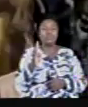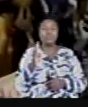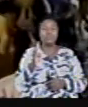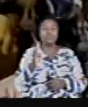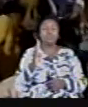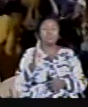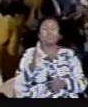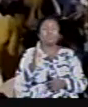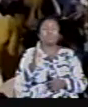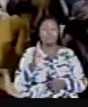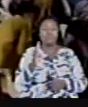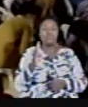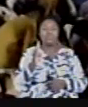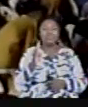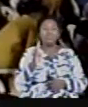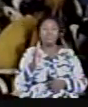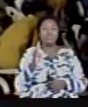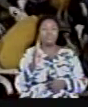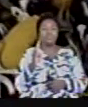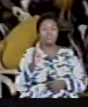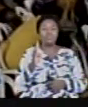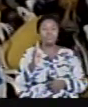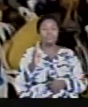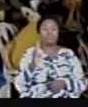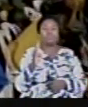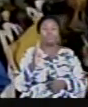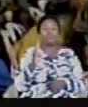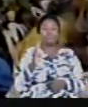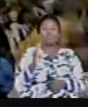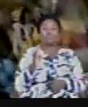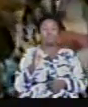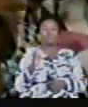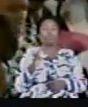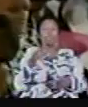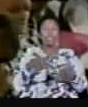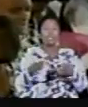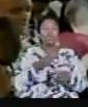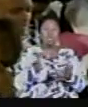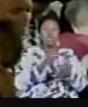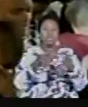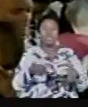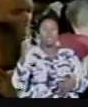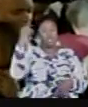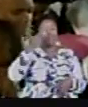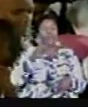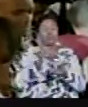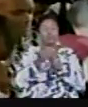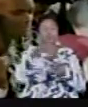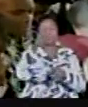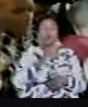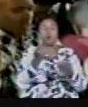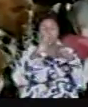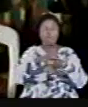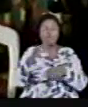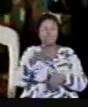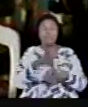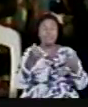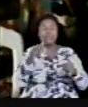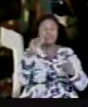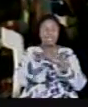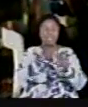Lord. Thank you, Lord. Thank you, Lord. In Jesus' name I pray.